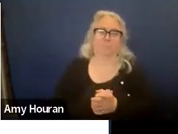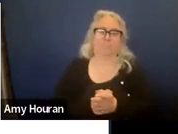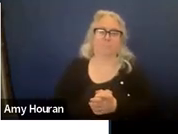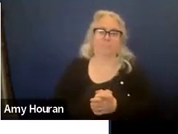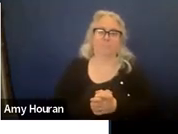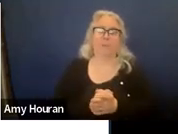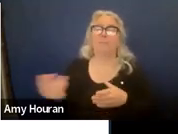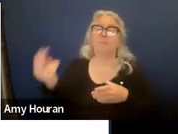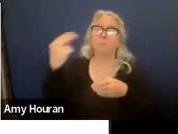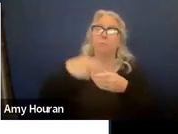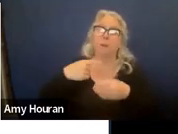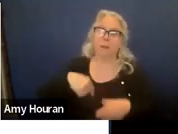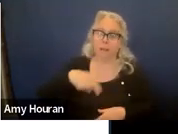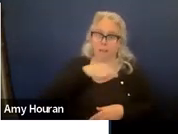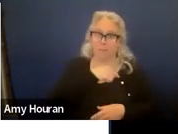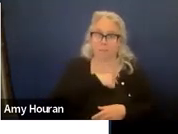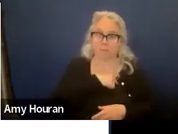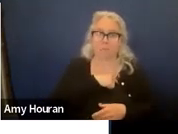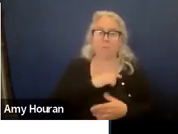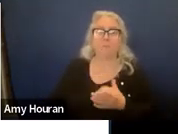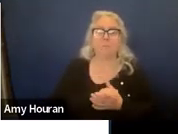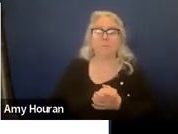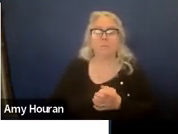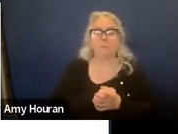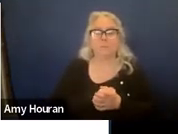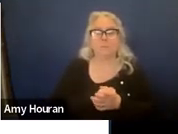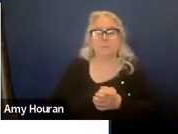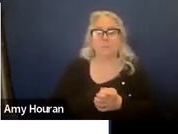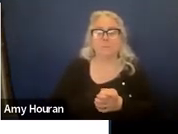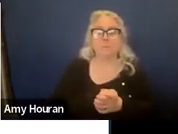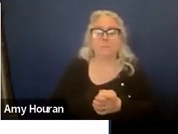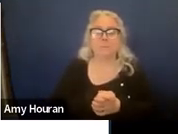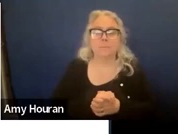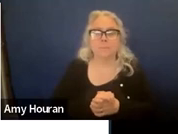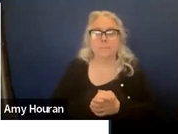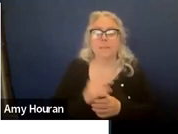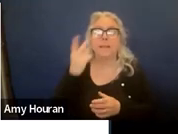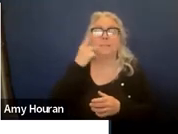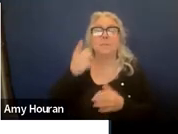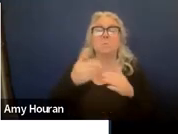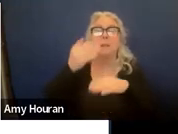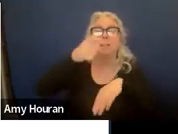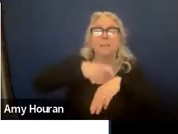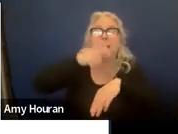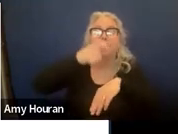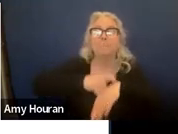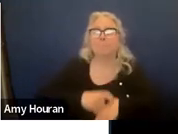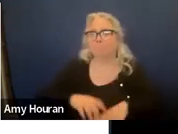for joining us. And we'll see you next time.